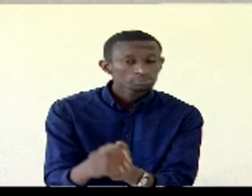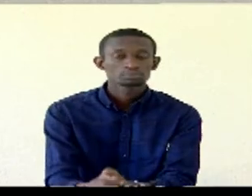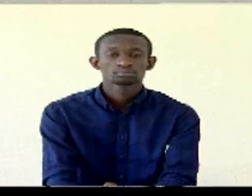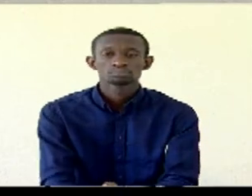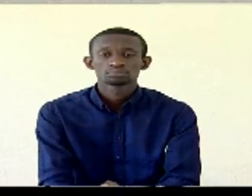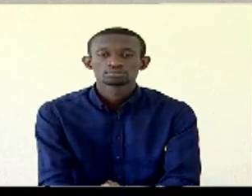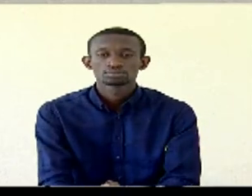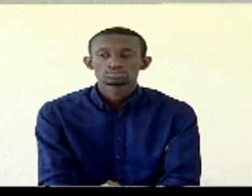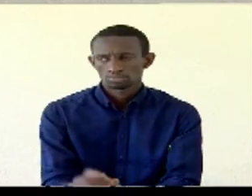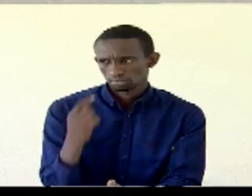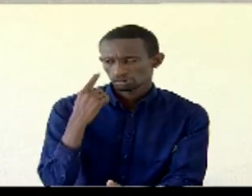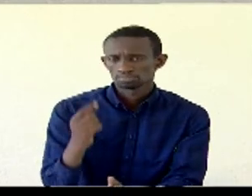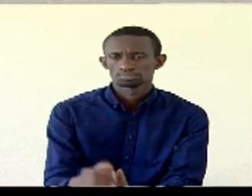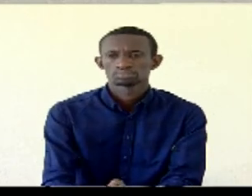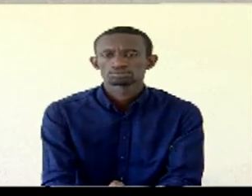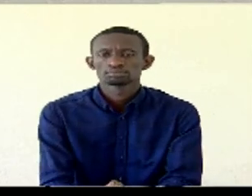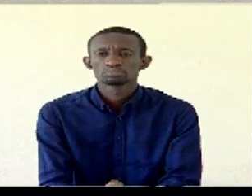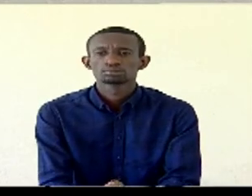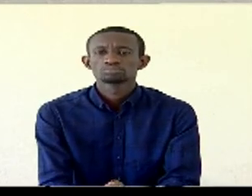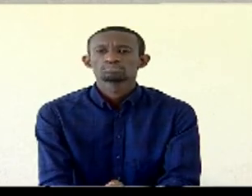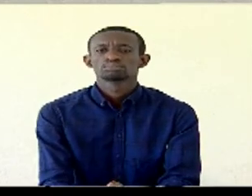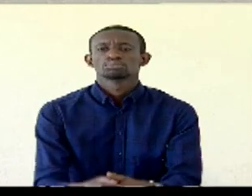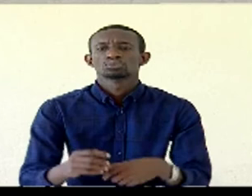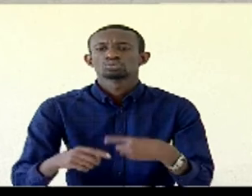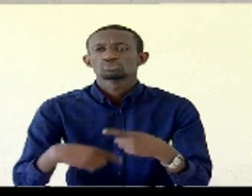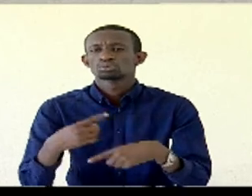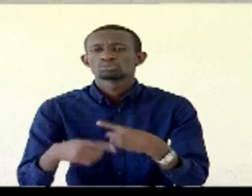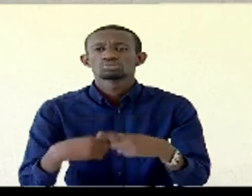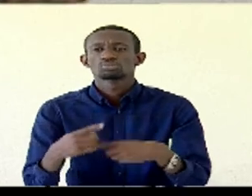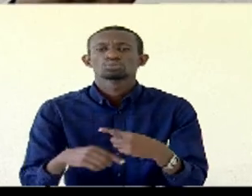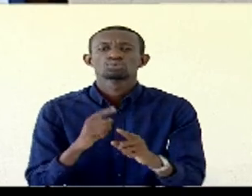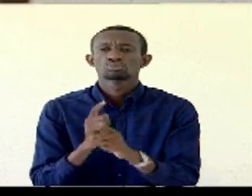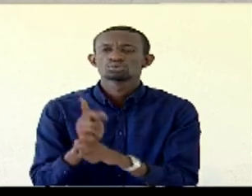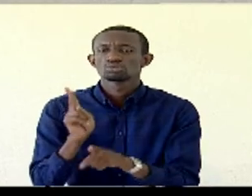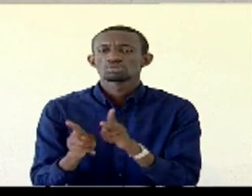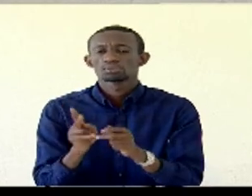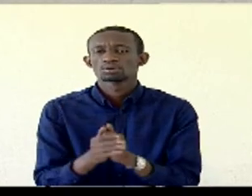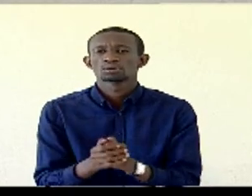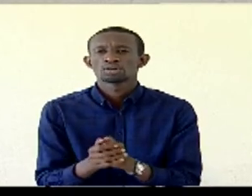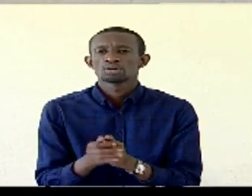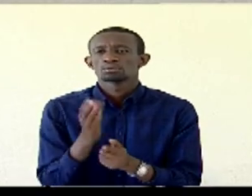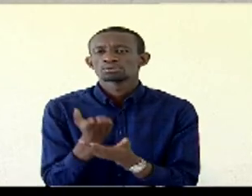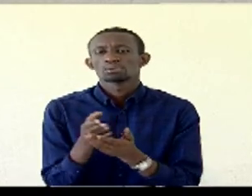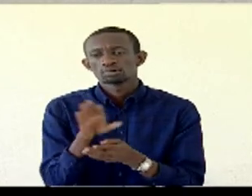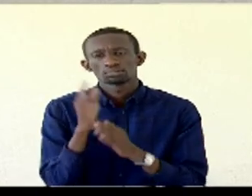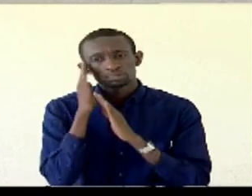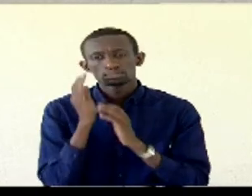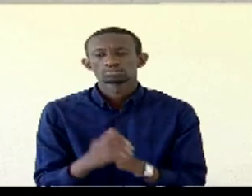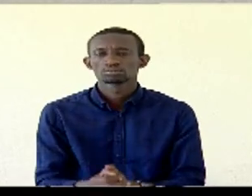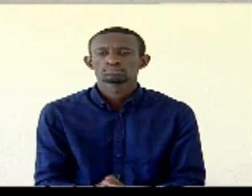So wrapping it up, every time you meet people, all you need is to have a conversation.